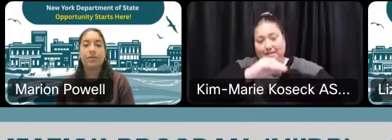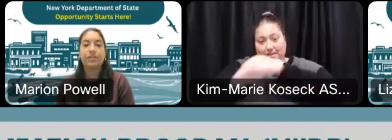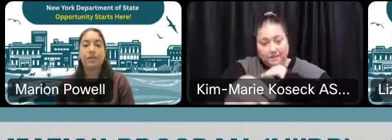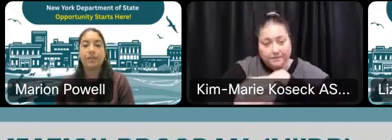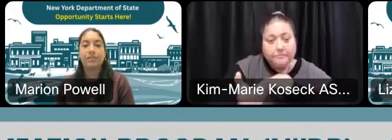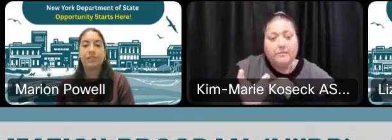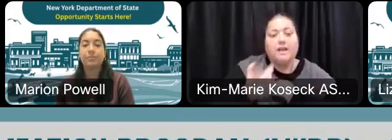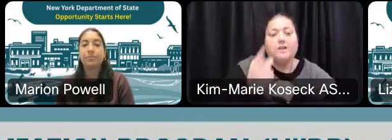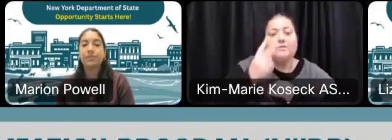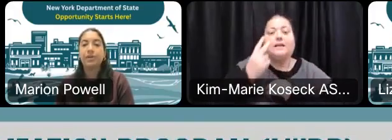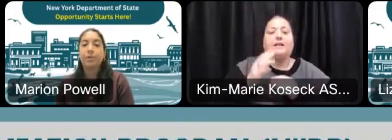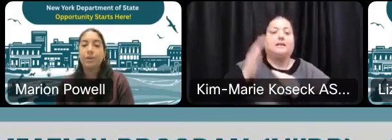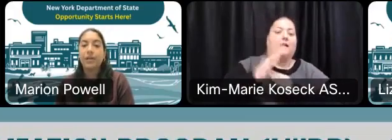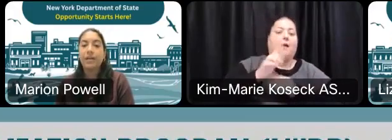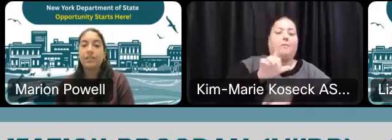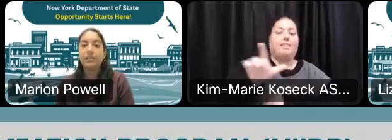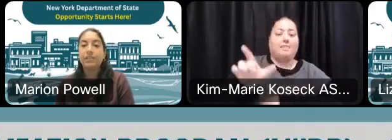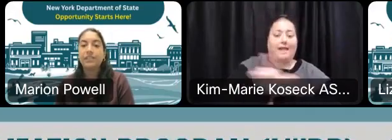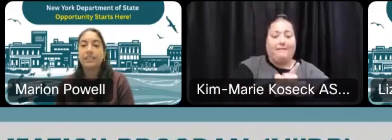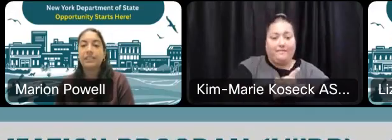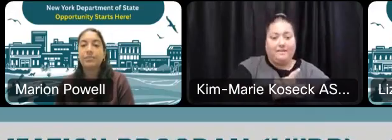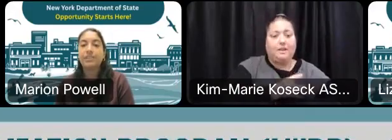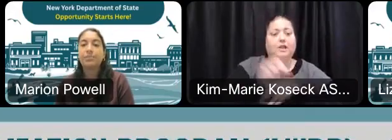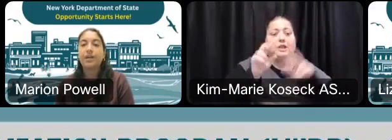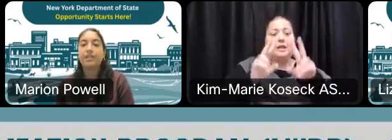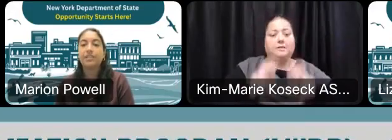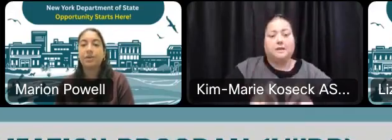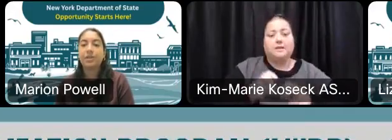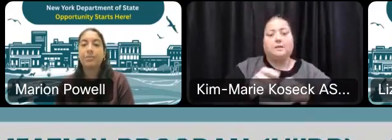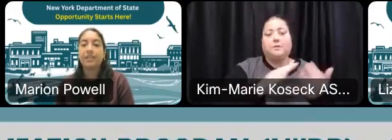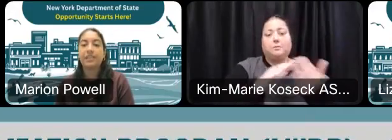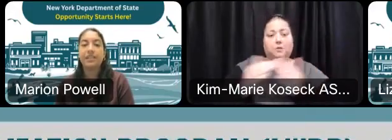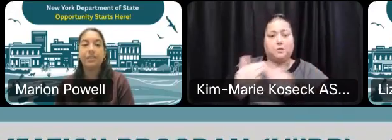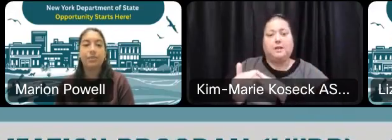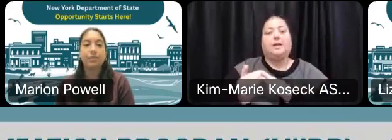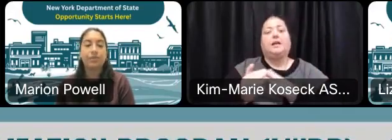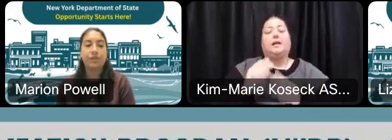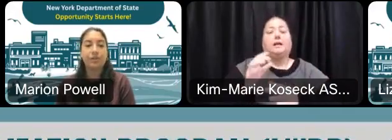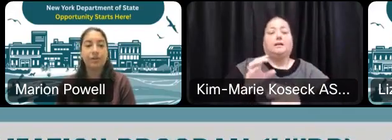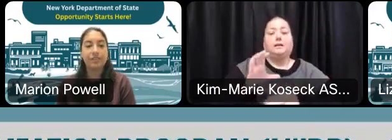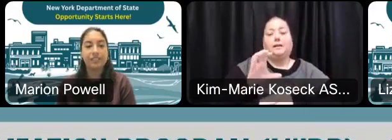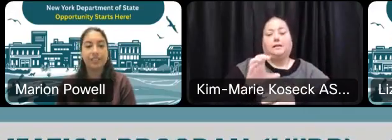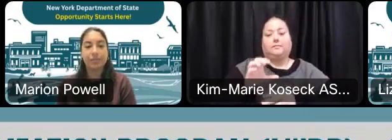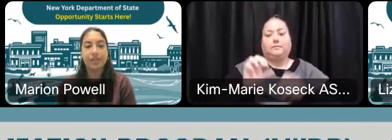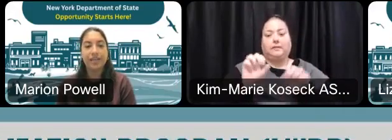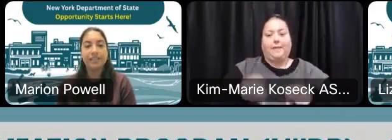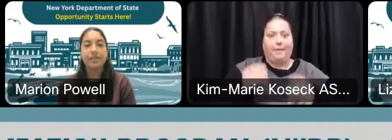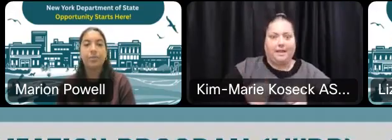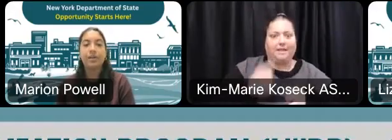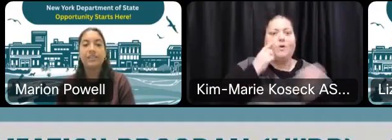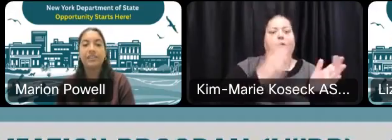CARP on the top left. The plan also assesses the municipality's current capacity through review of existing